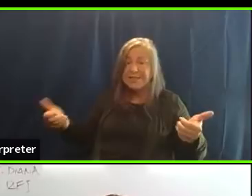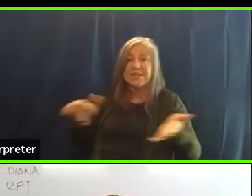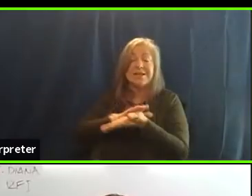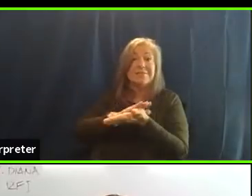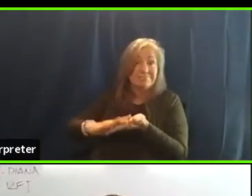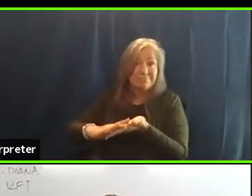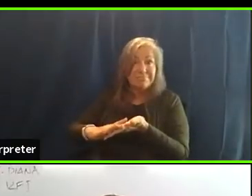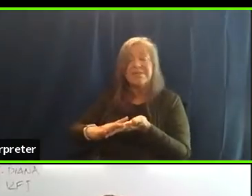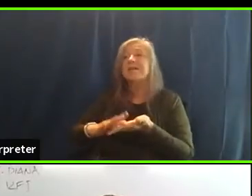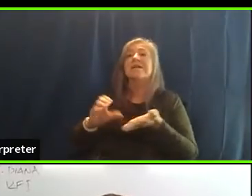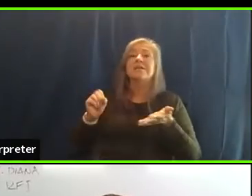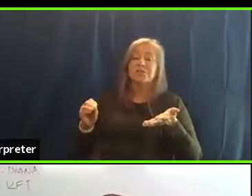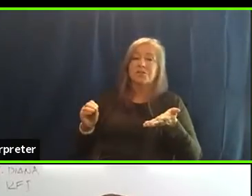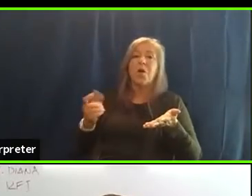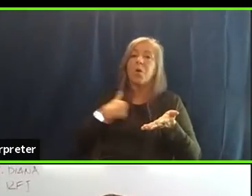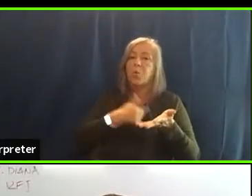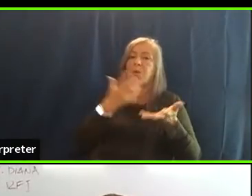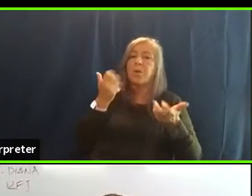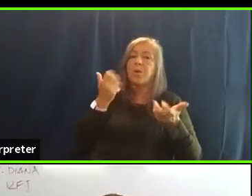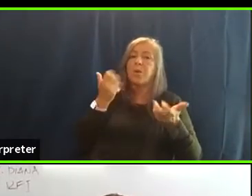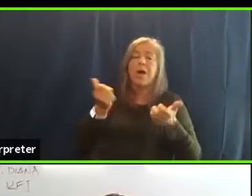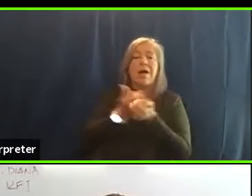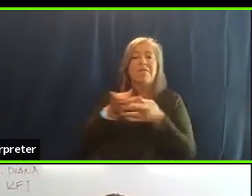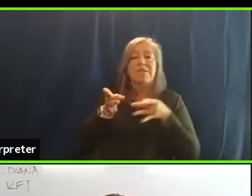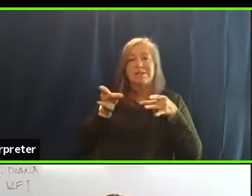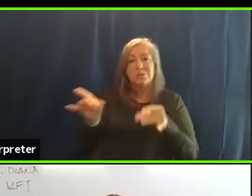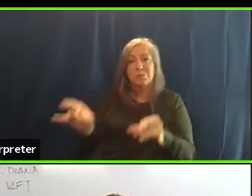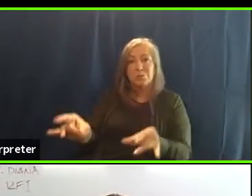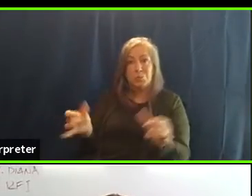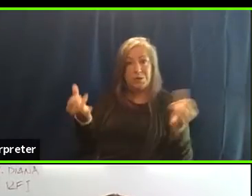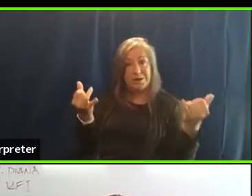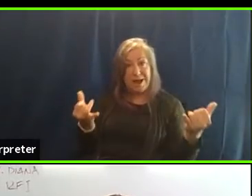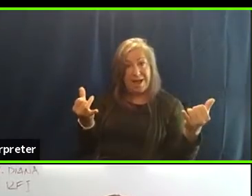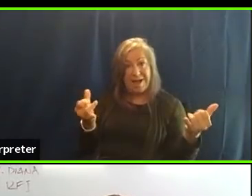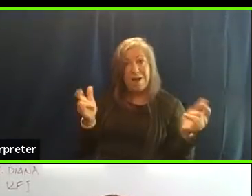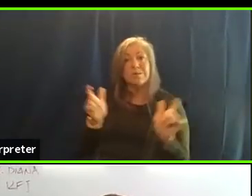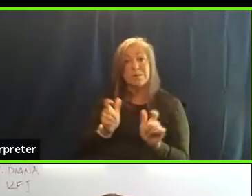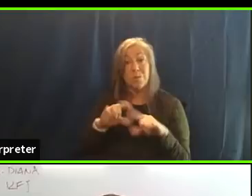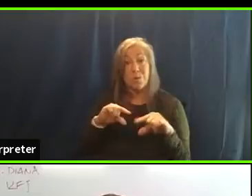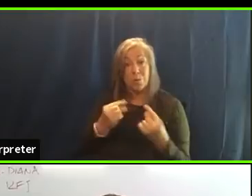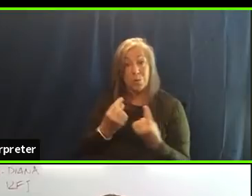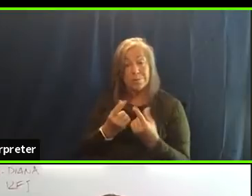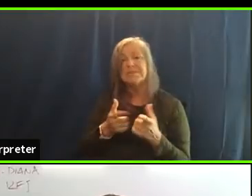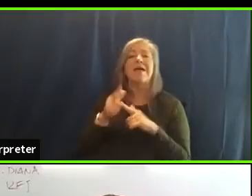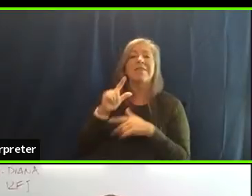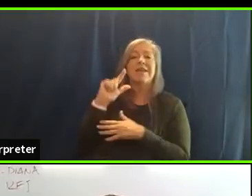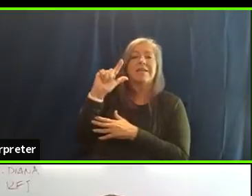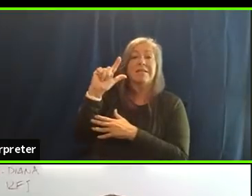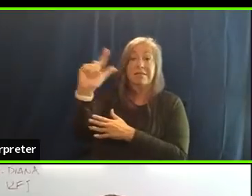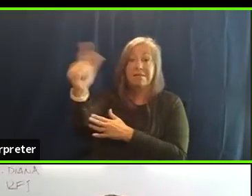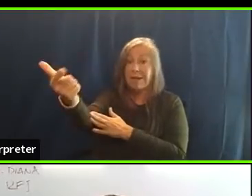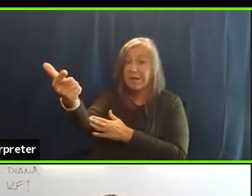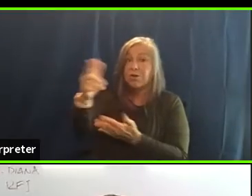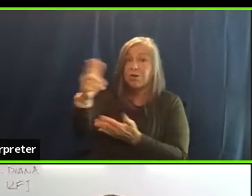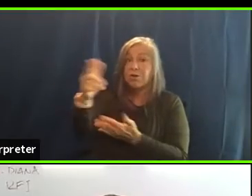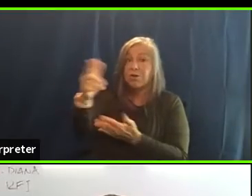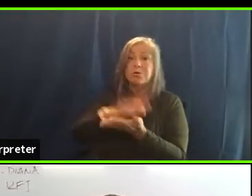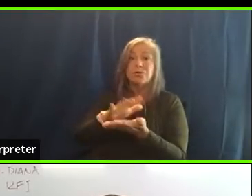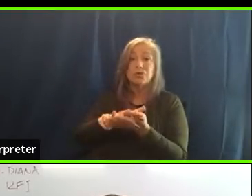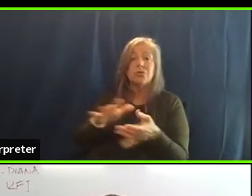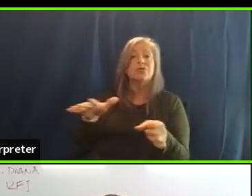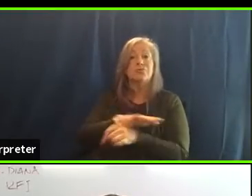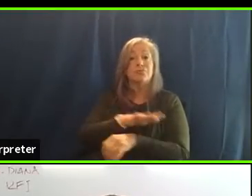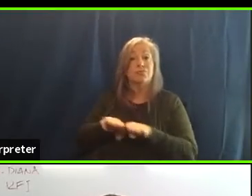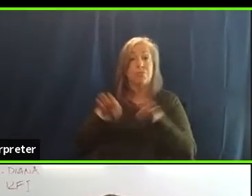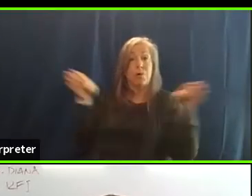holdup when we get that call that Spokane Regional Health is allowing us to enter, bring students back. It's going to be